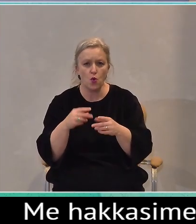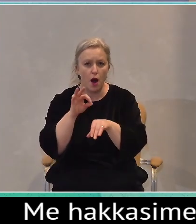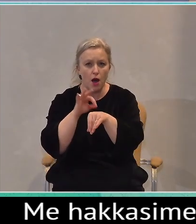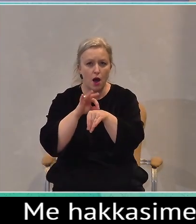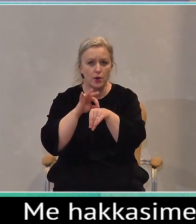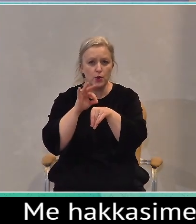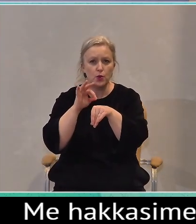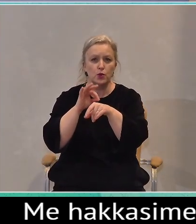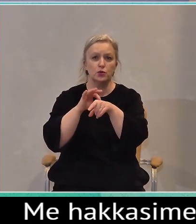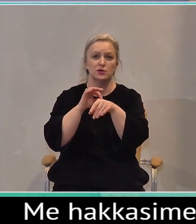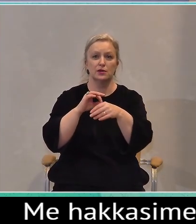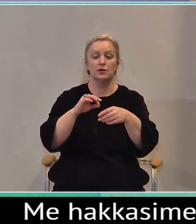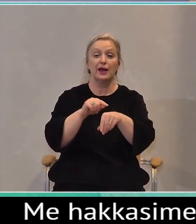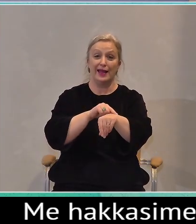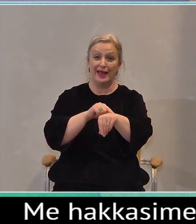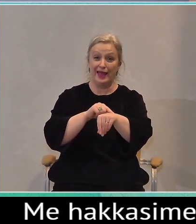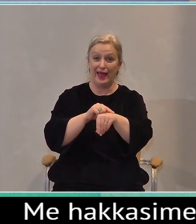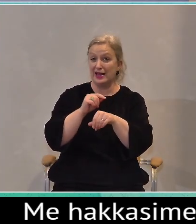asked about